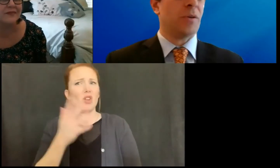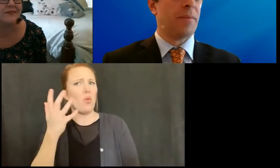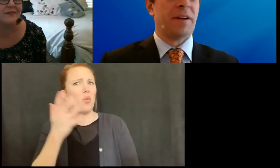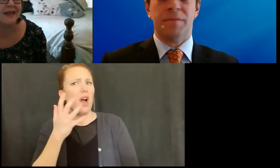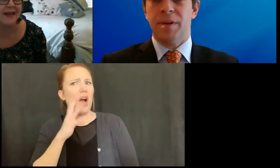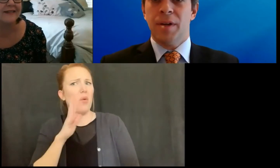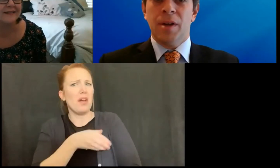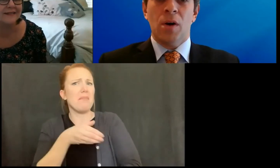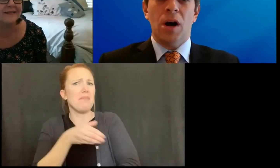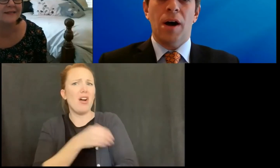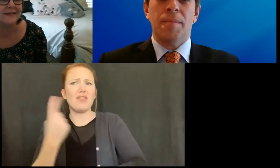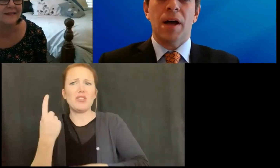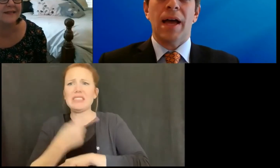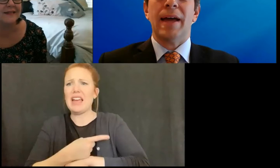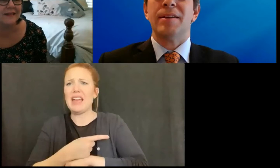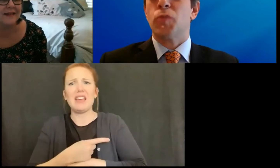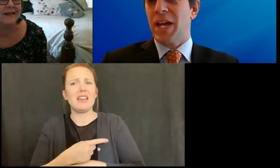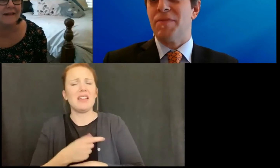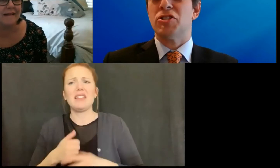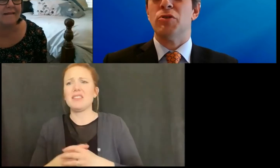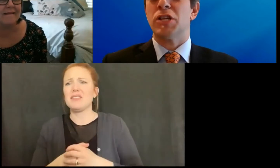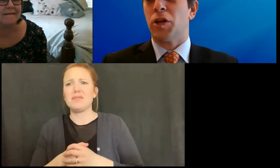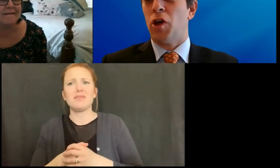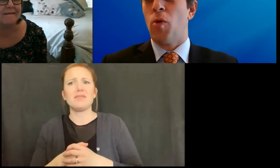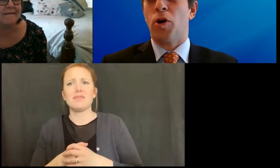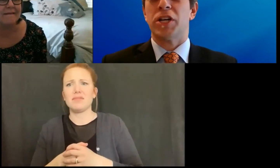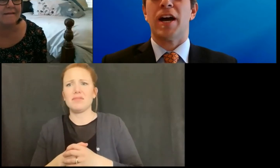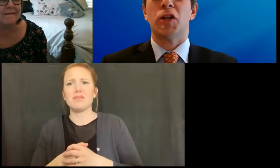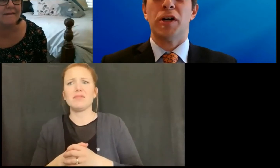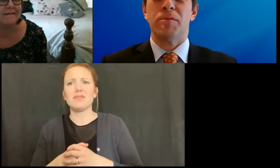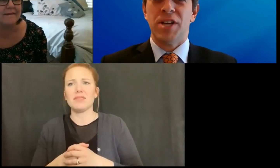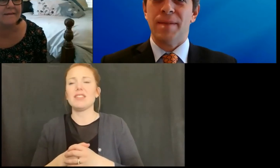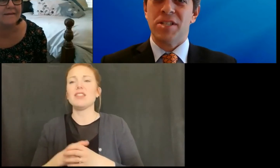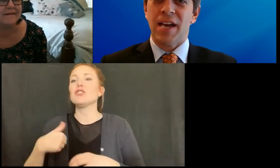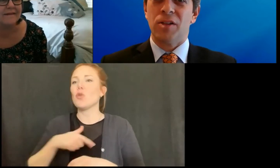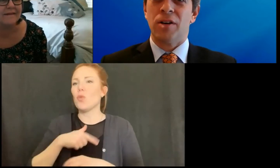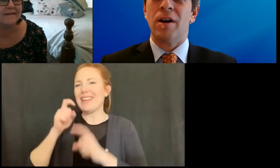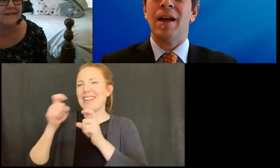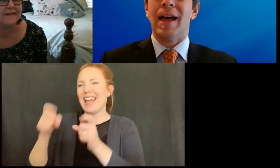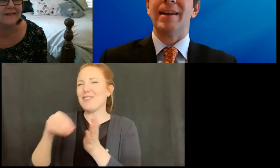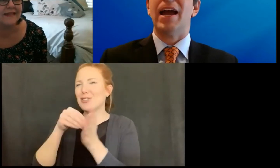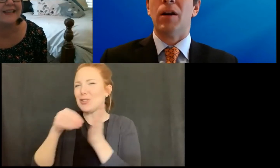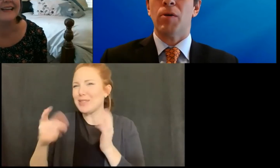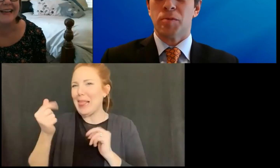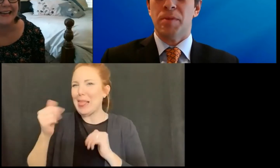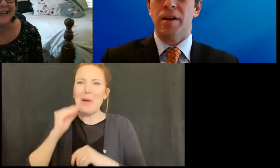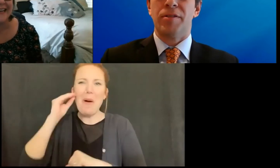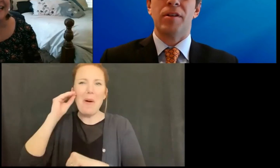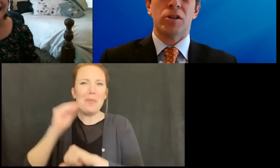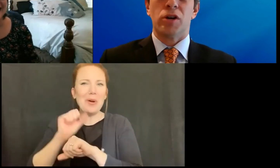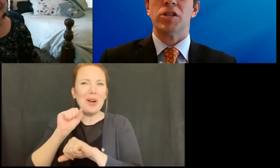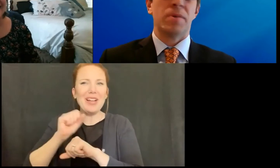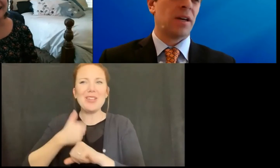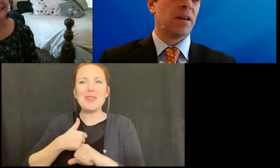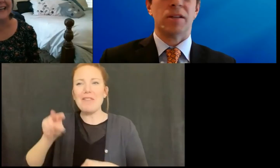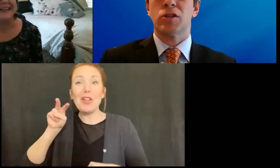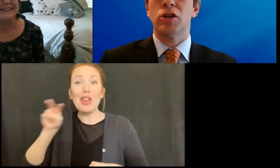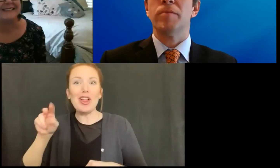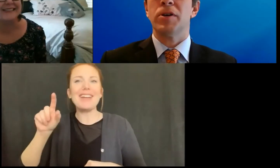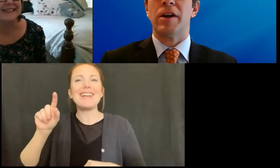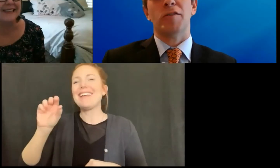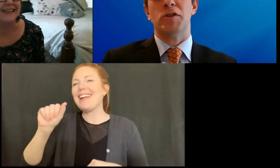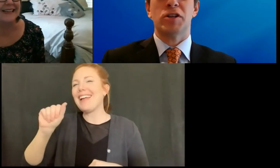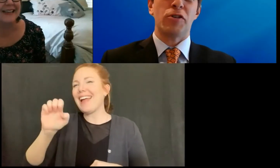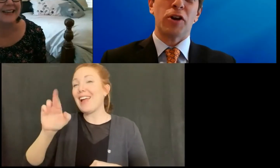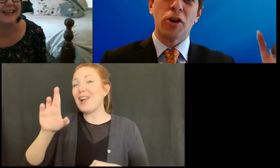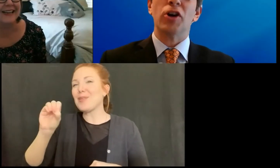day too. I mean, and so we gave the students a little homework. You got to look up James Taylor and Aerosmith. Trust me, it's